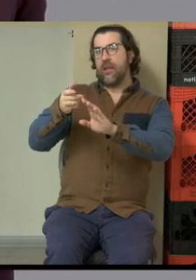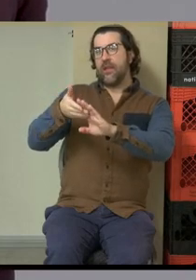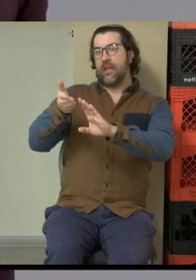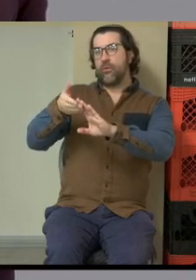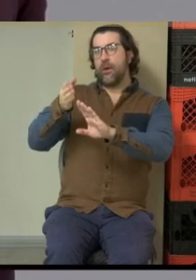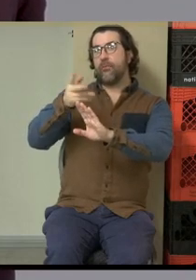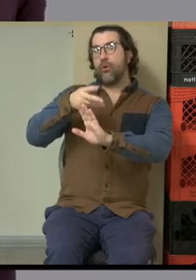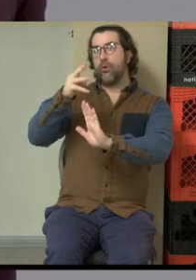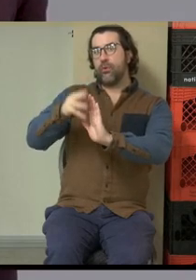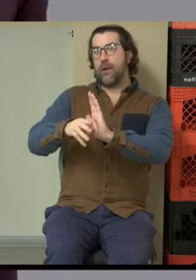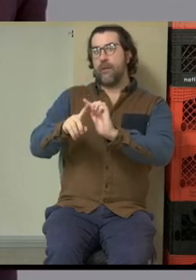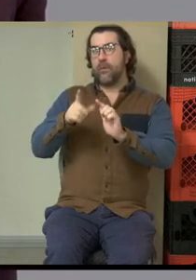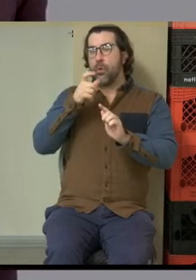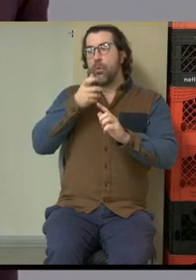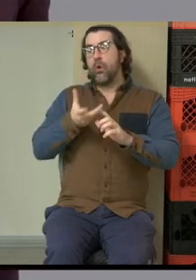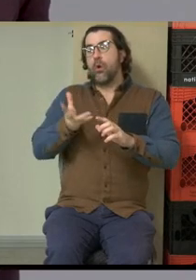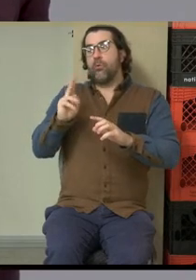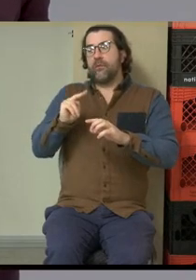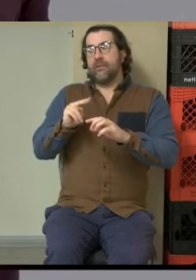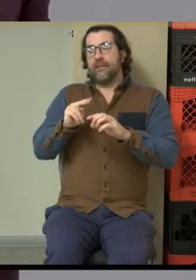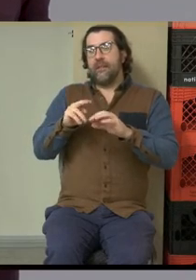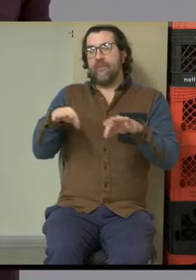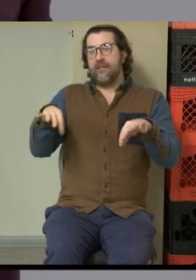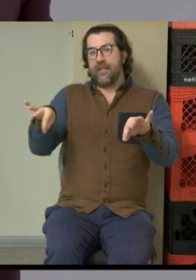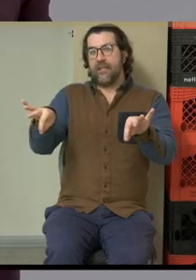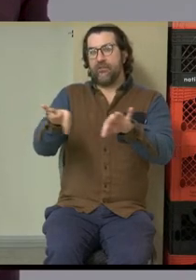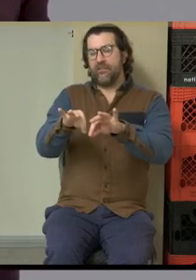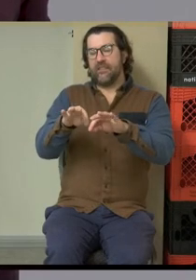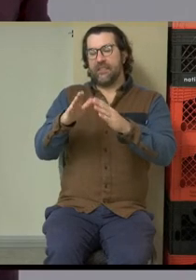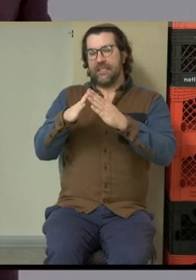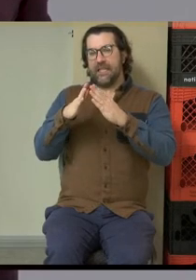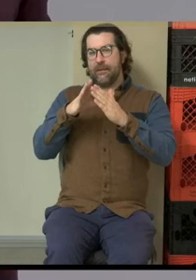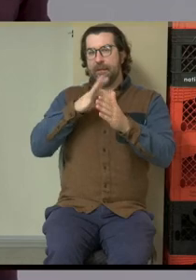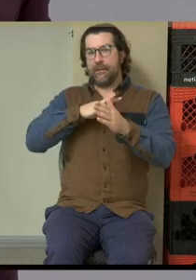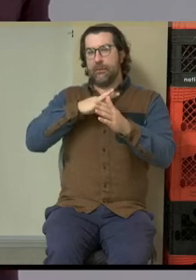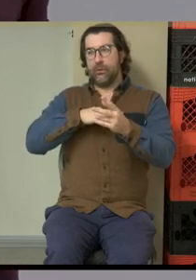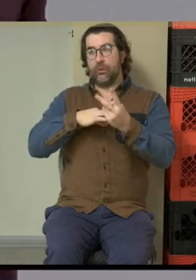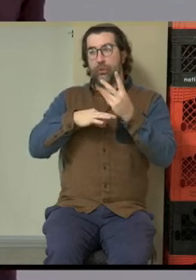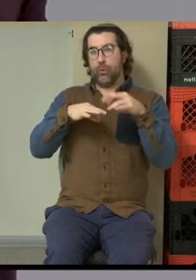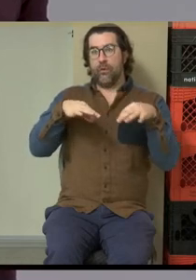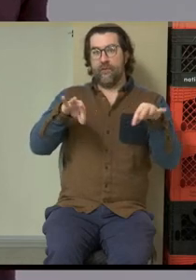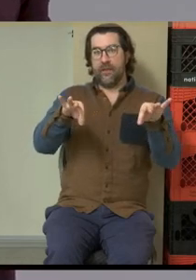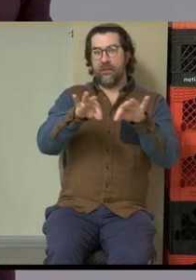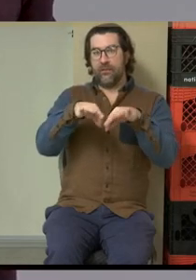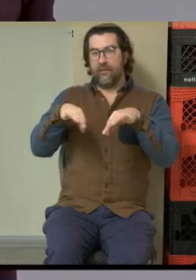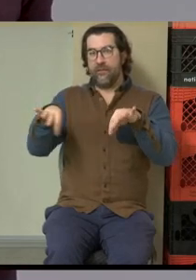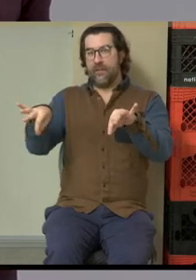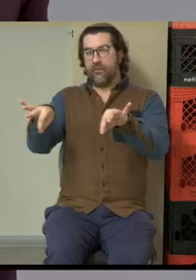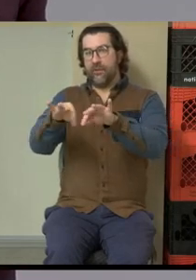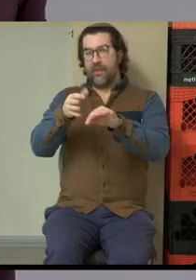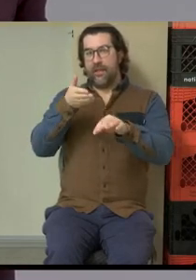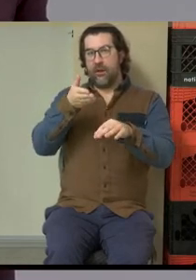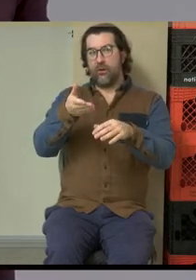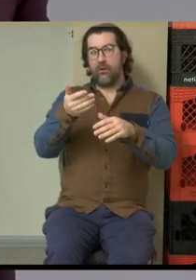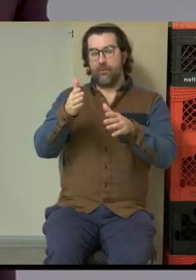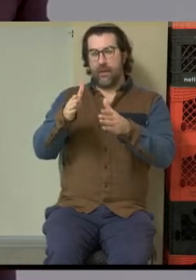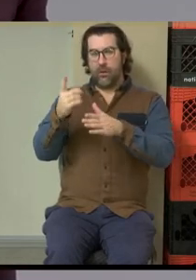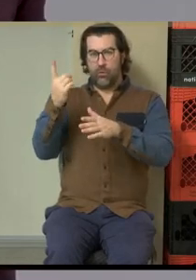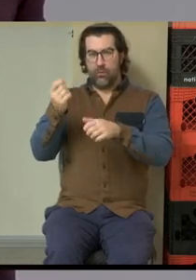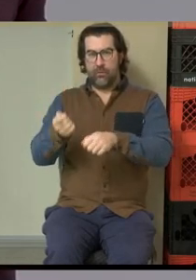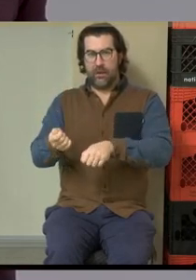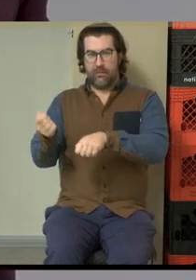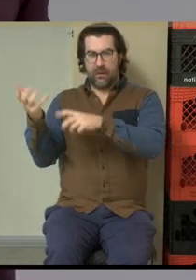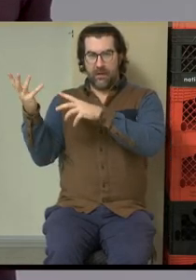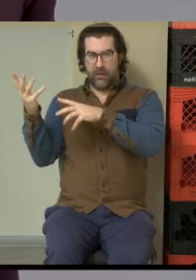but the field still belongs to the city. So there's two fields there, and we're planning to eliminate one of the fields